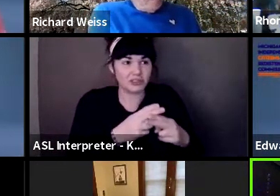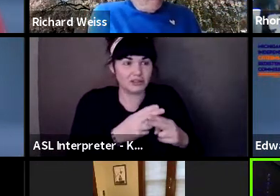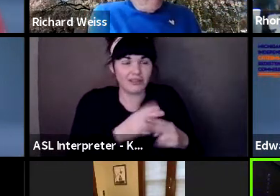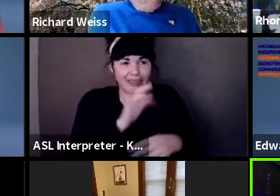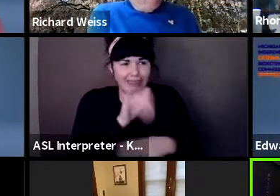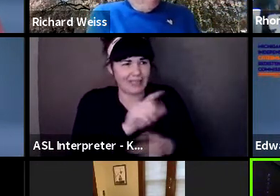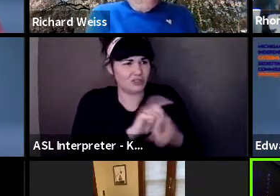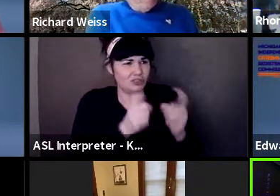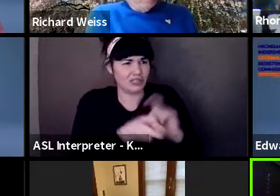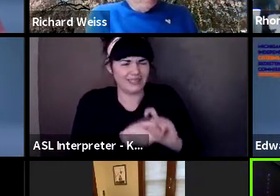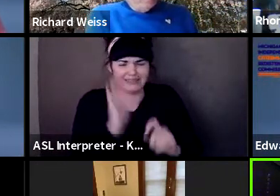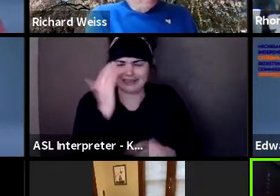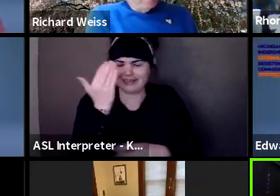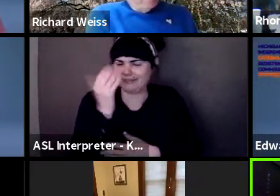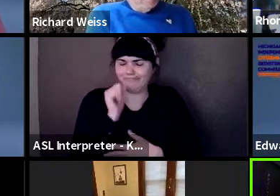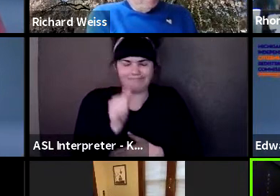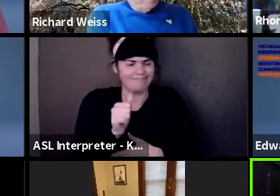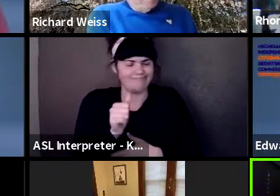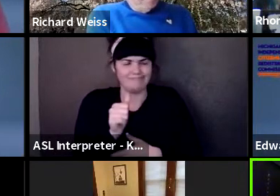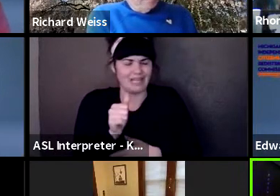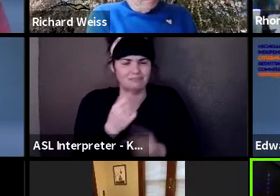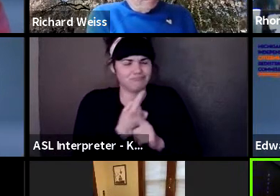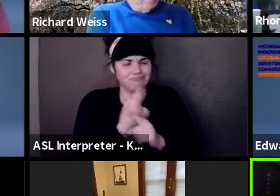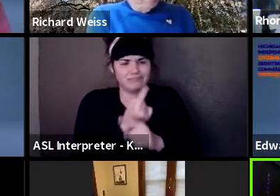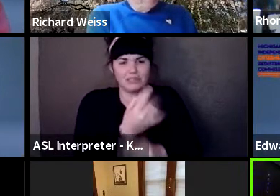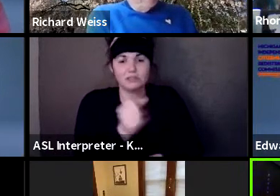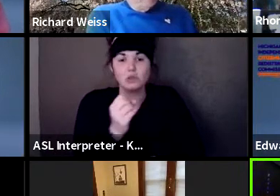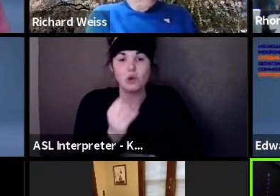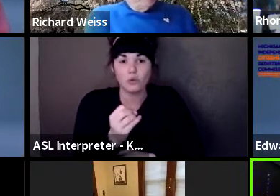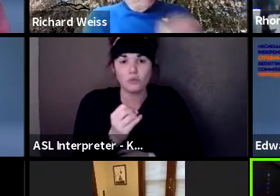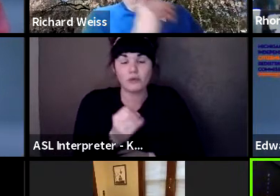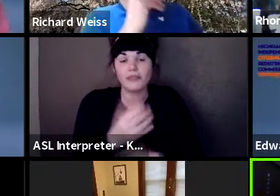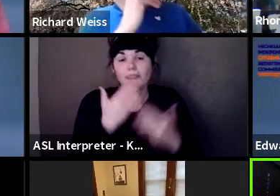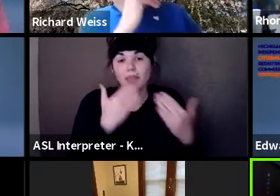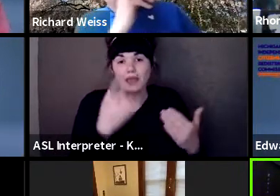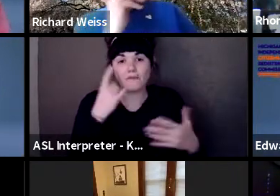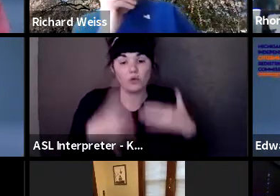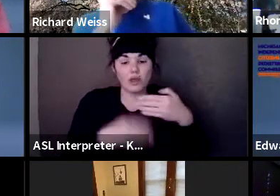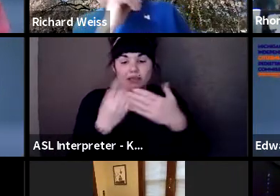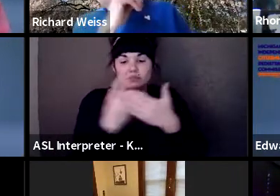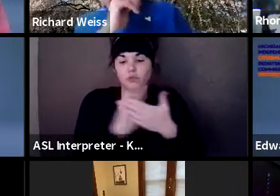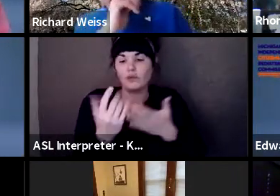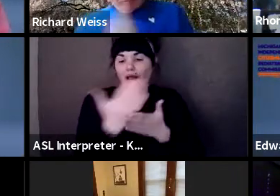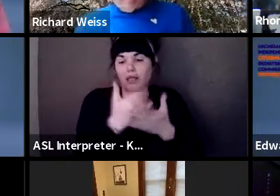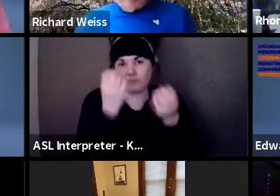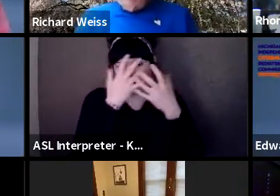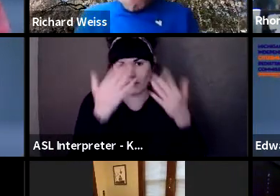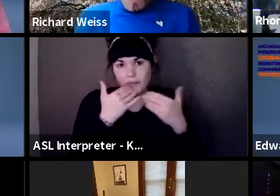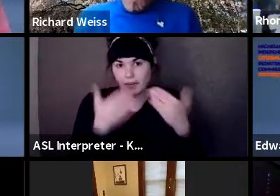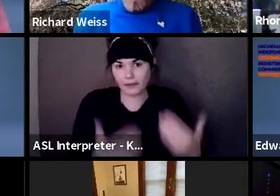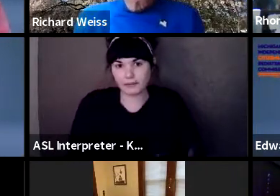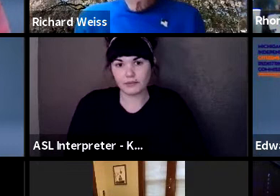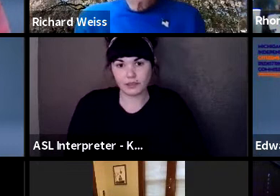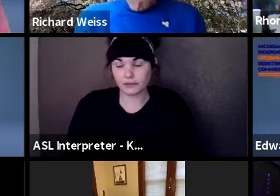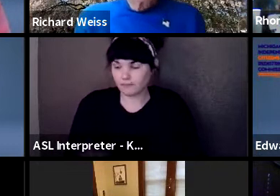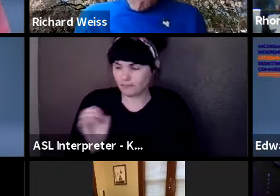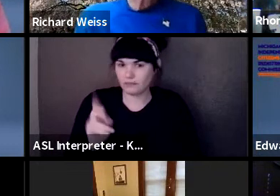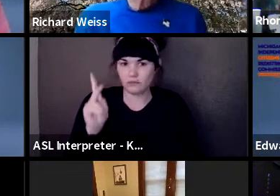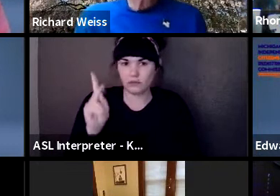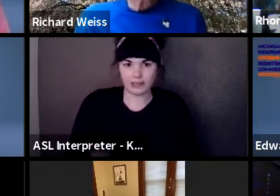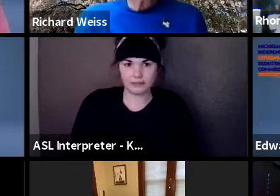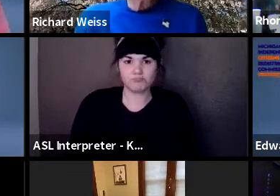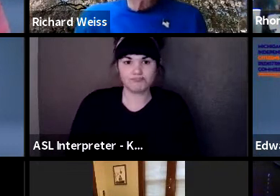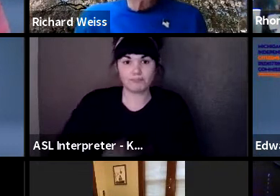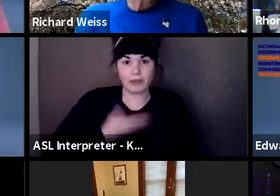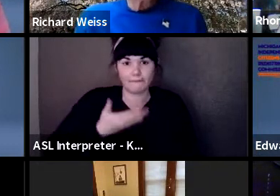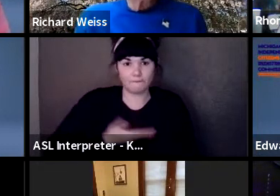unnecessary. So I appreciate the additional week to get the information needed. Okay. I'm glad that we're